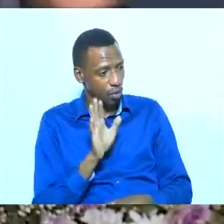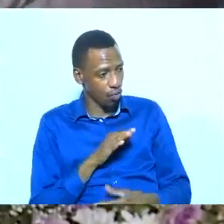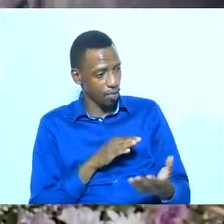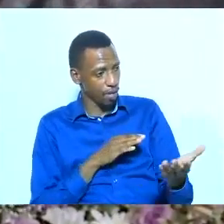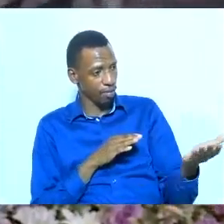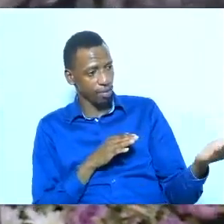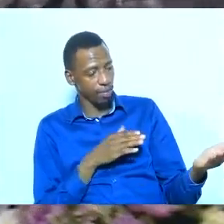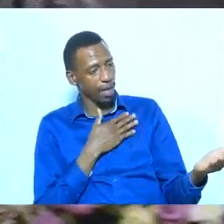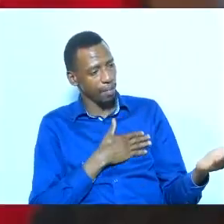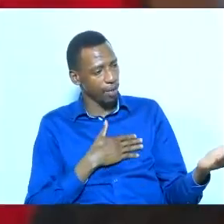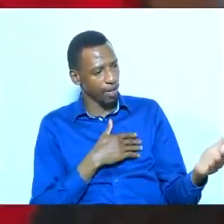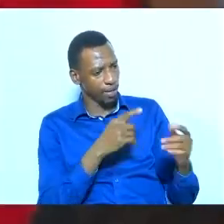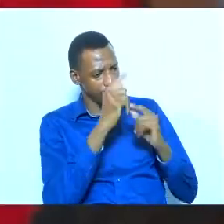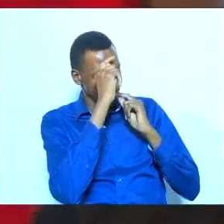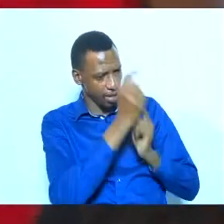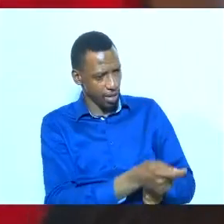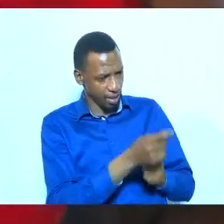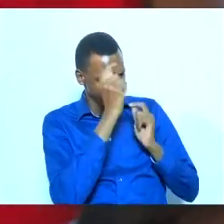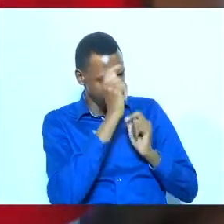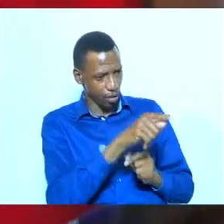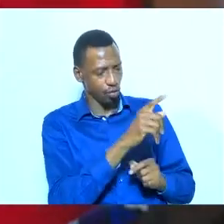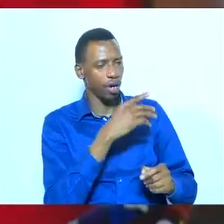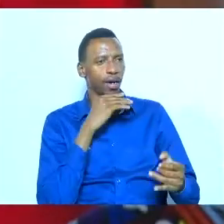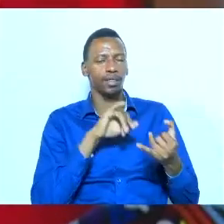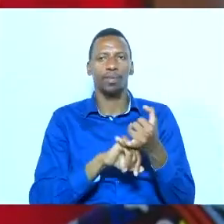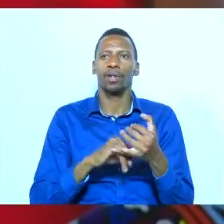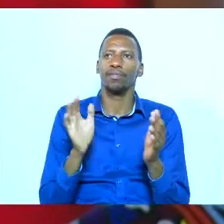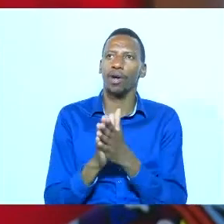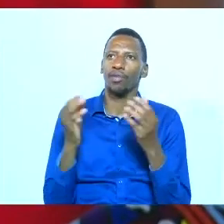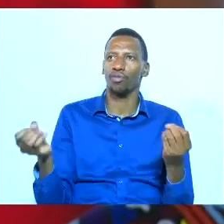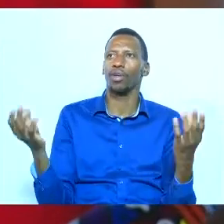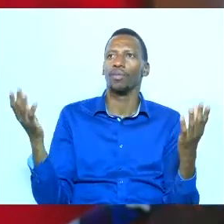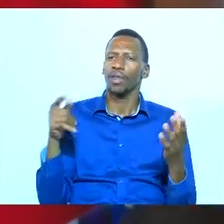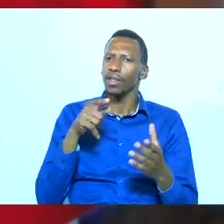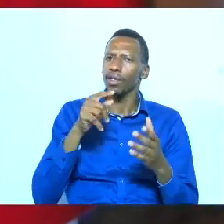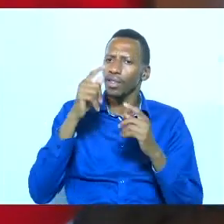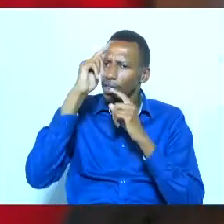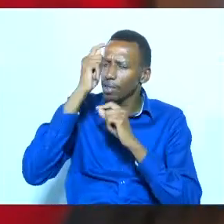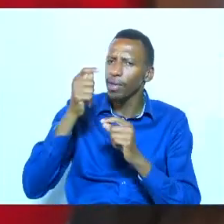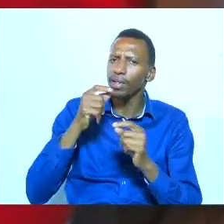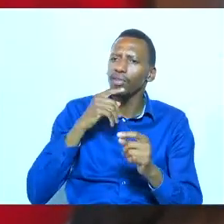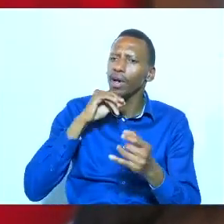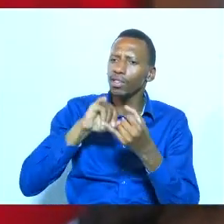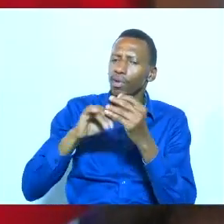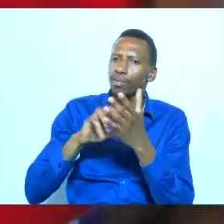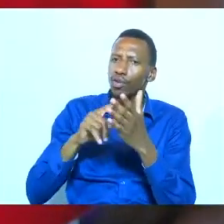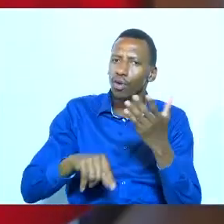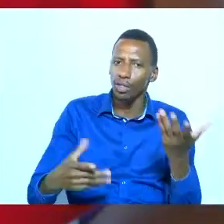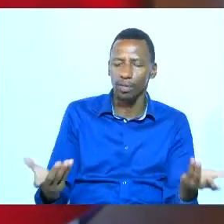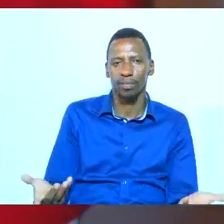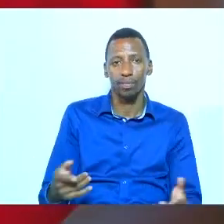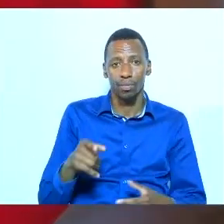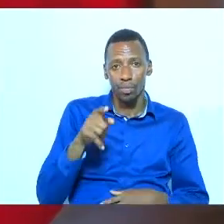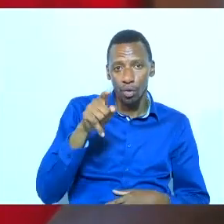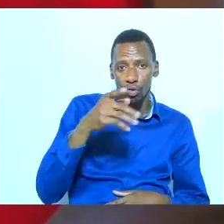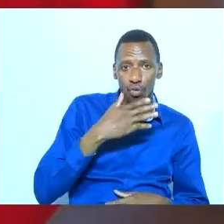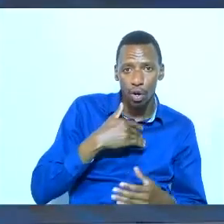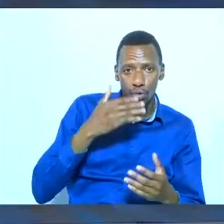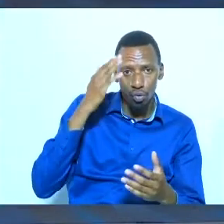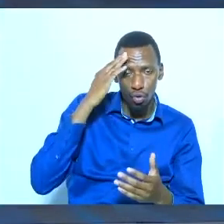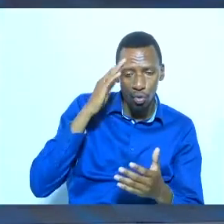respect your husband. Hallelujah. What does it mean? If you want to know how to